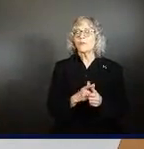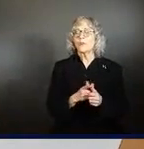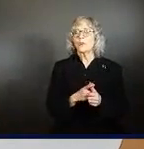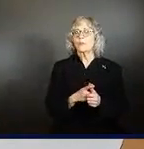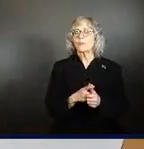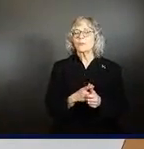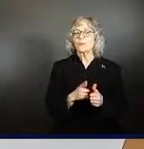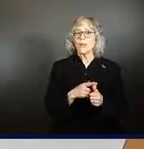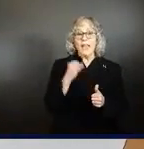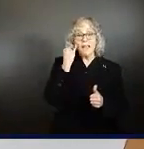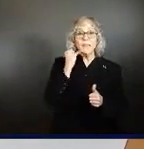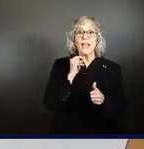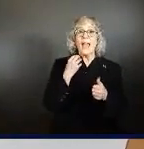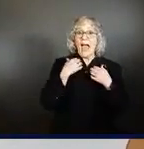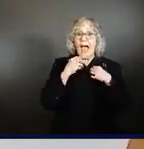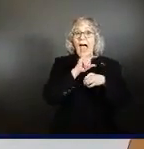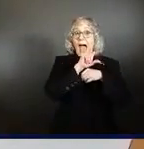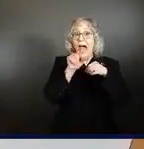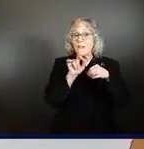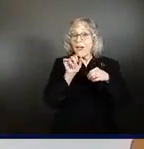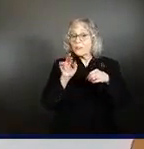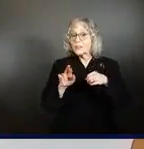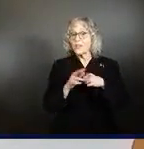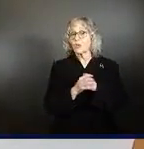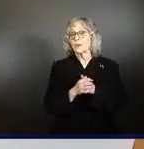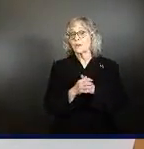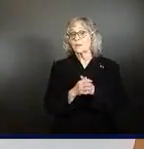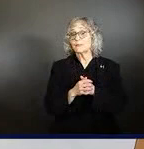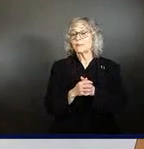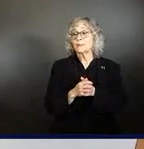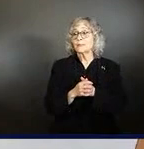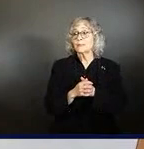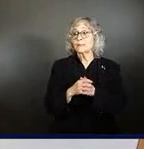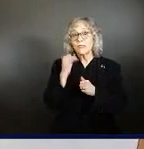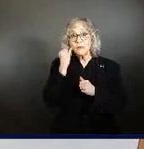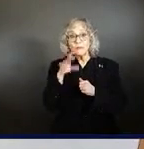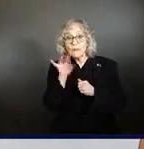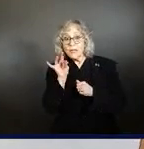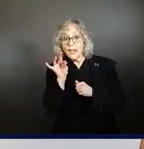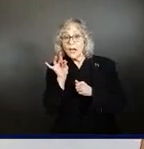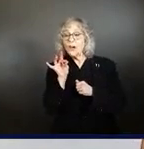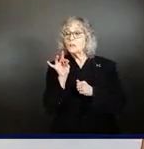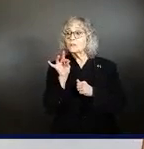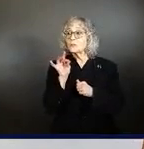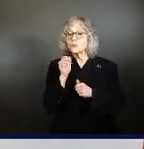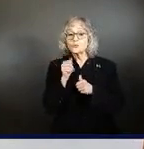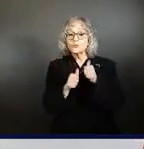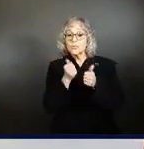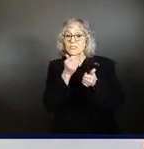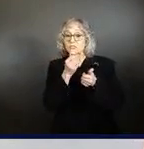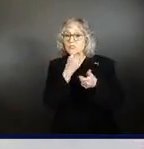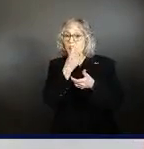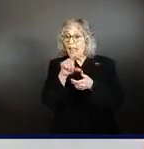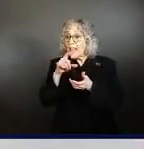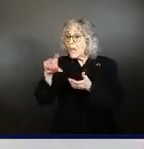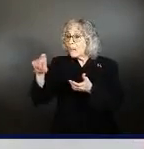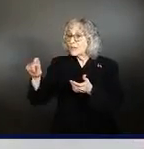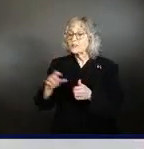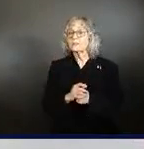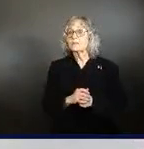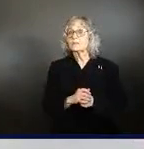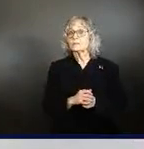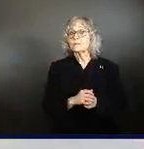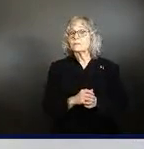an atmosphere. Once we figure out if they do, next we start saying, okay, which elements does it have? So we go step by step, and